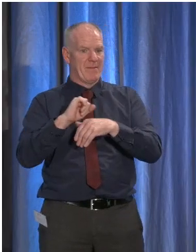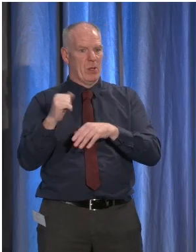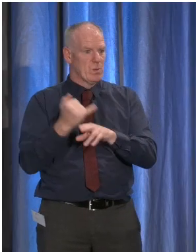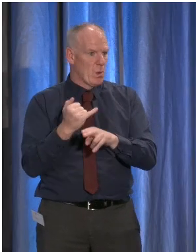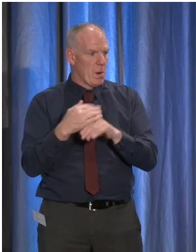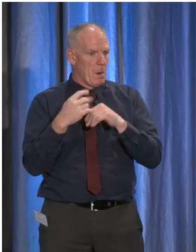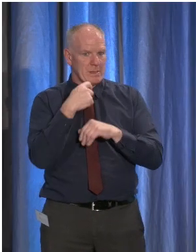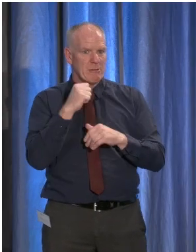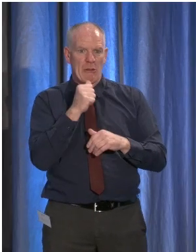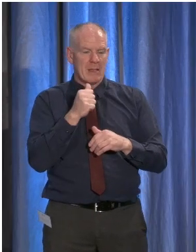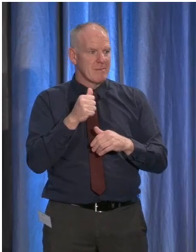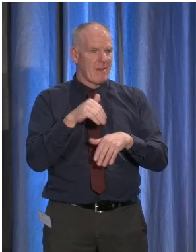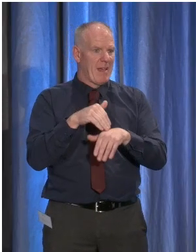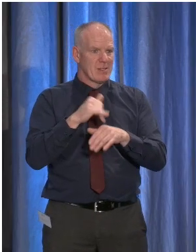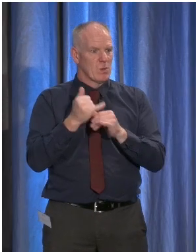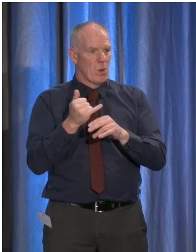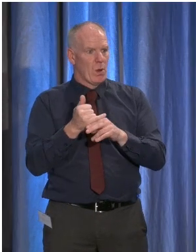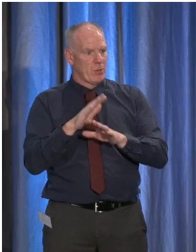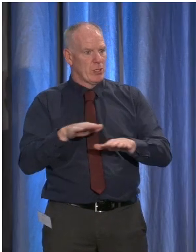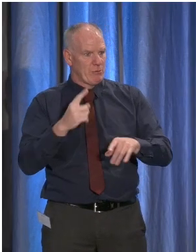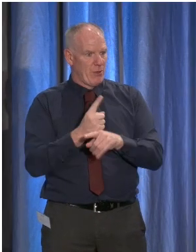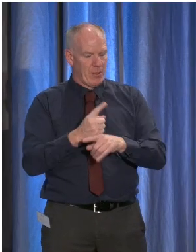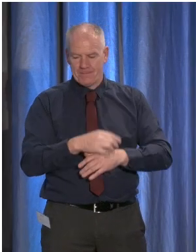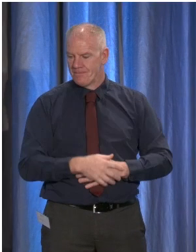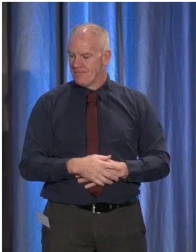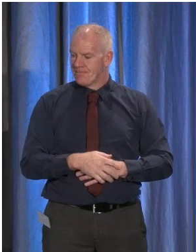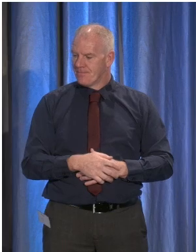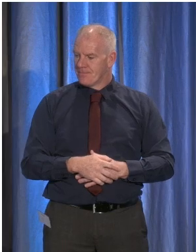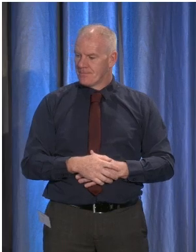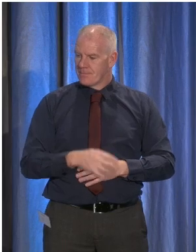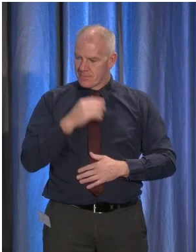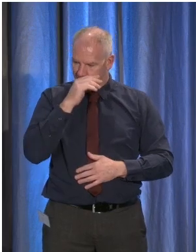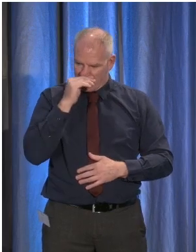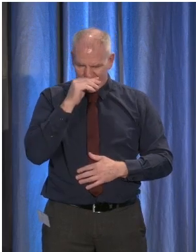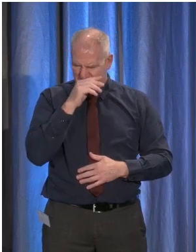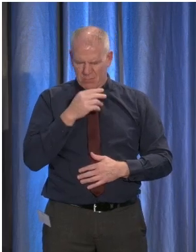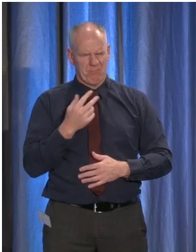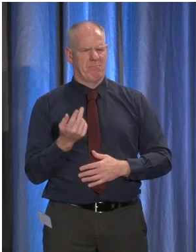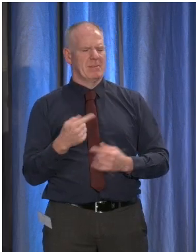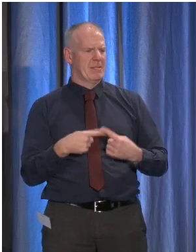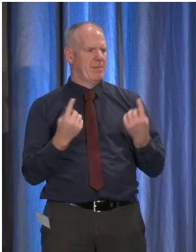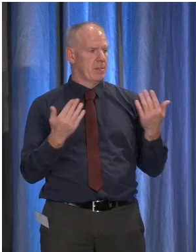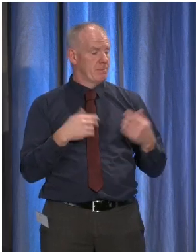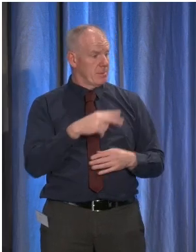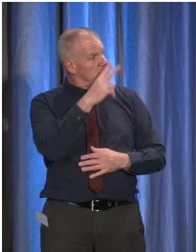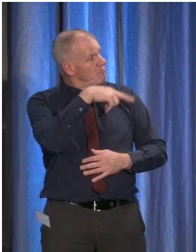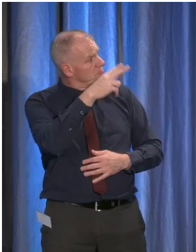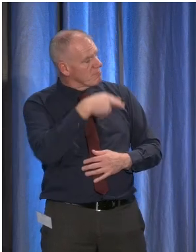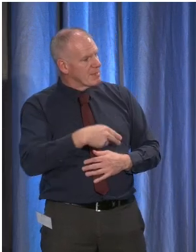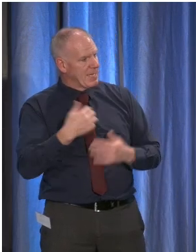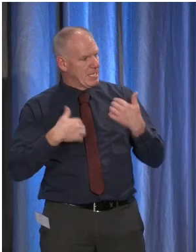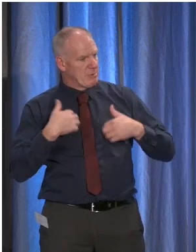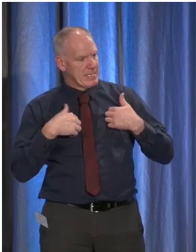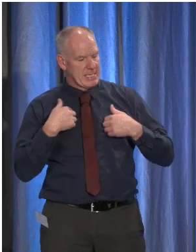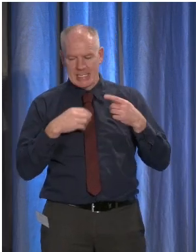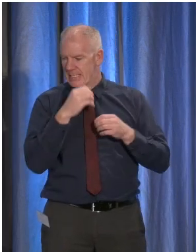schools and for children in their schools. Now, this is an interesting